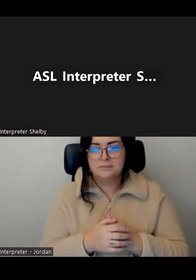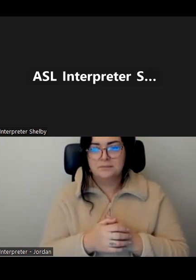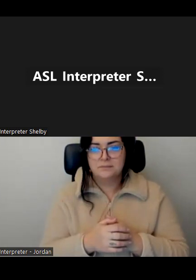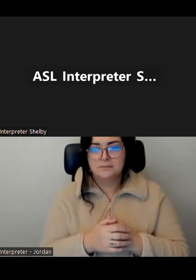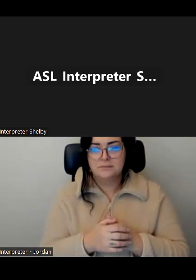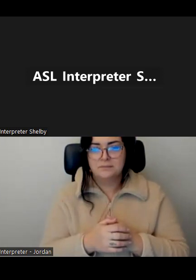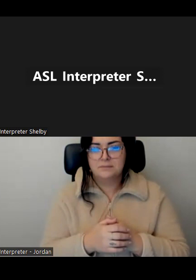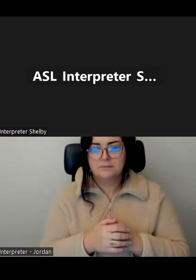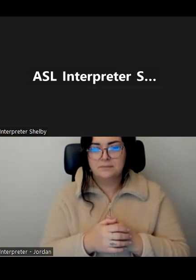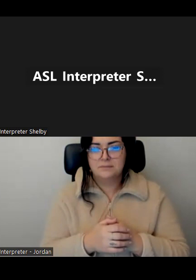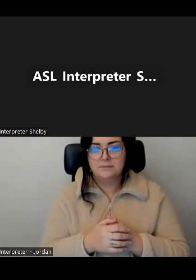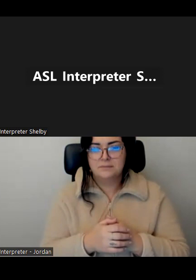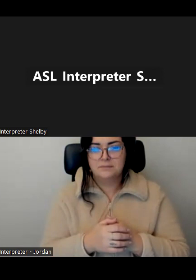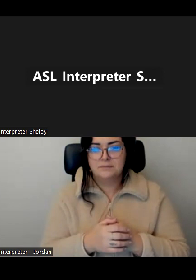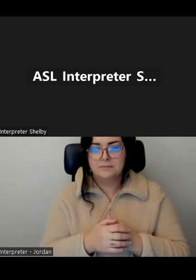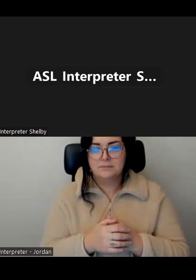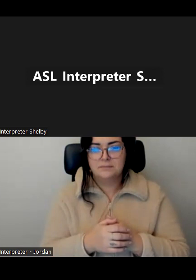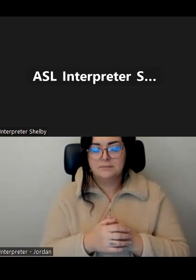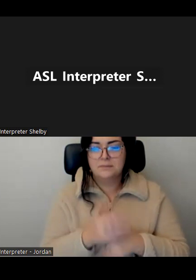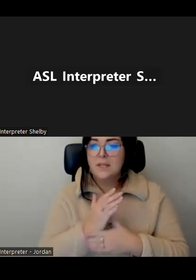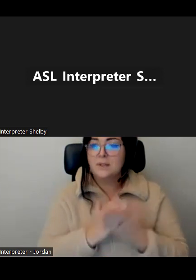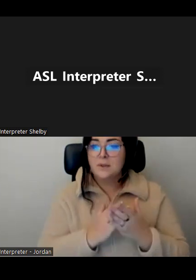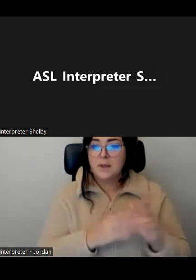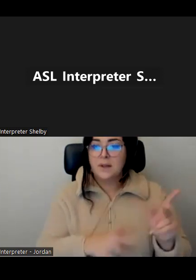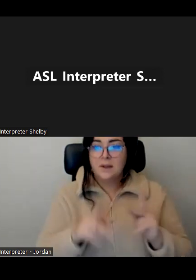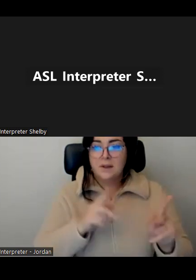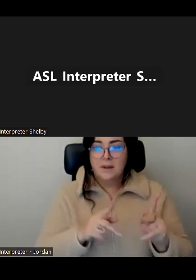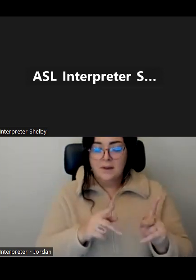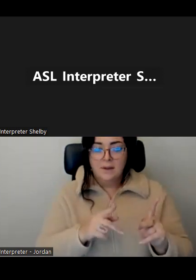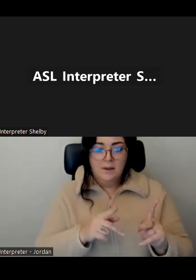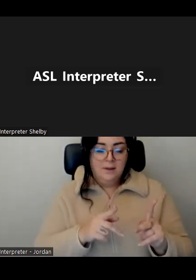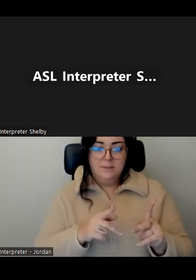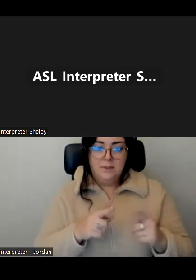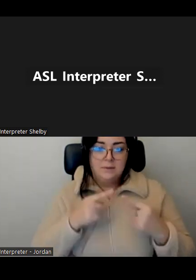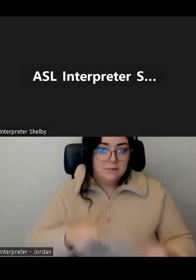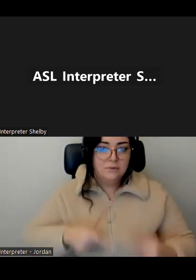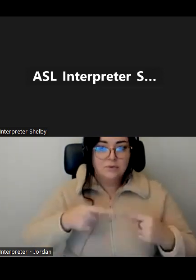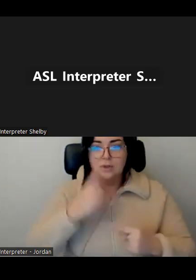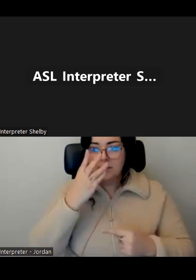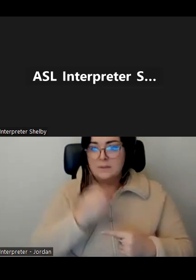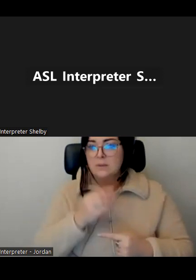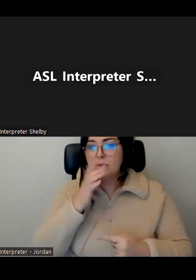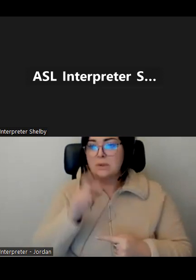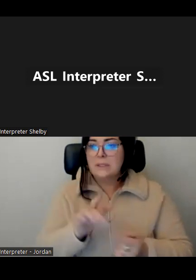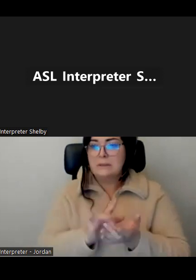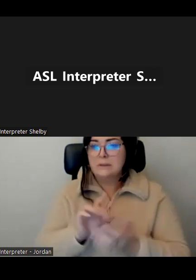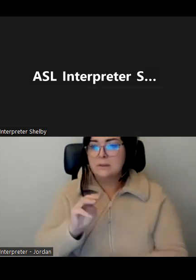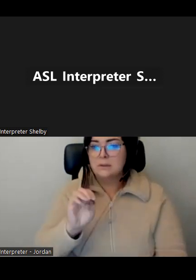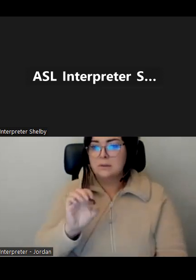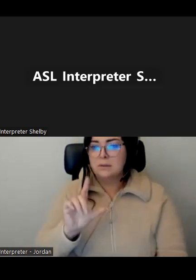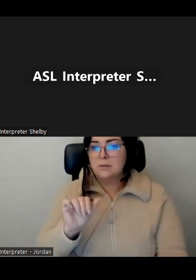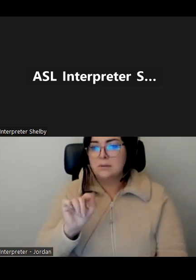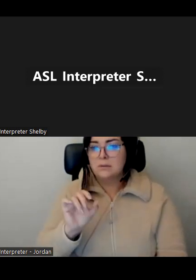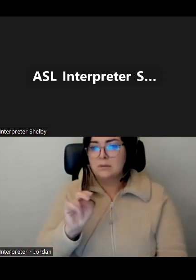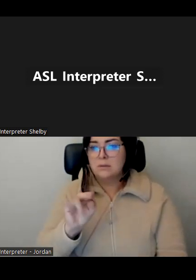certain tips that I'll suggest now, but some individuals will need a melatonin sleep aid or need to talk to a physician